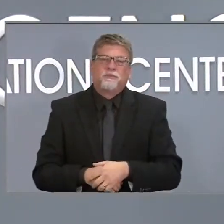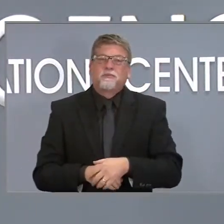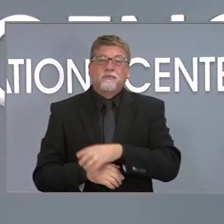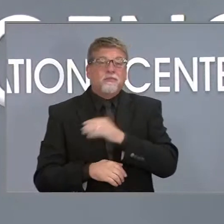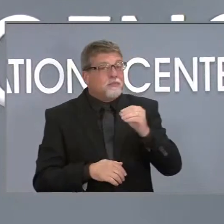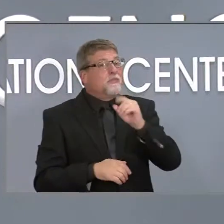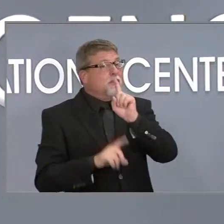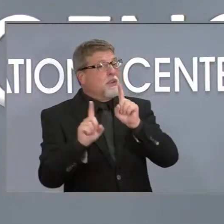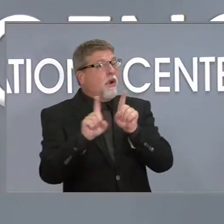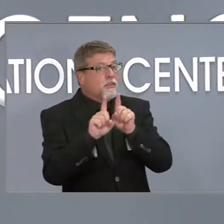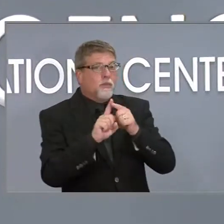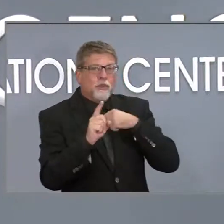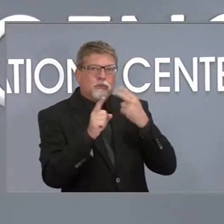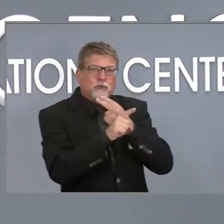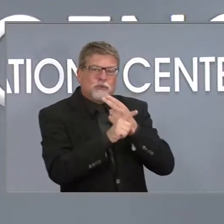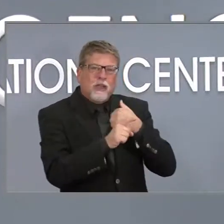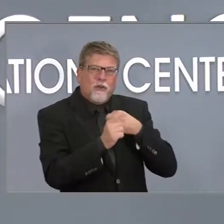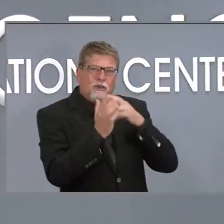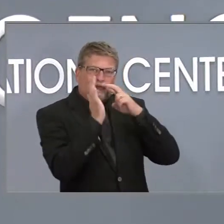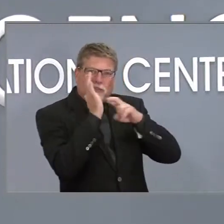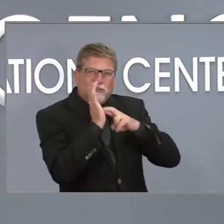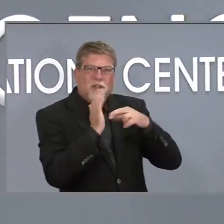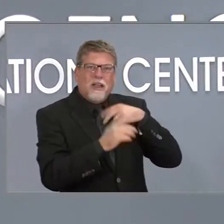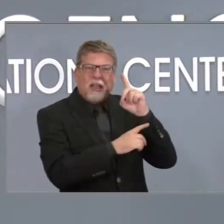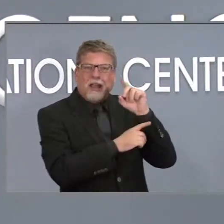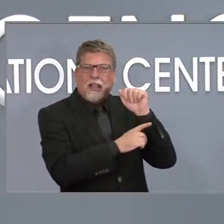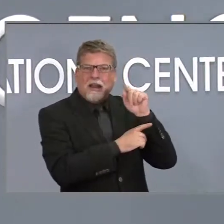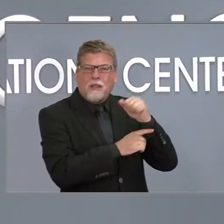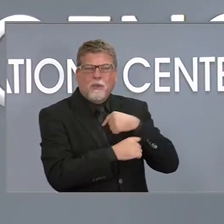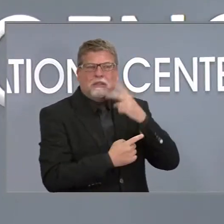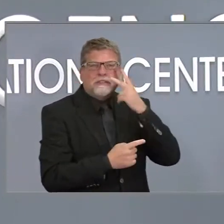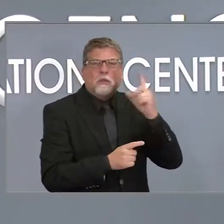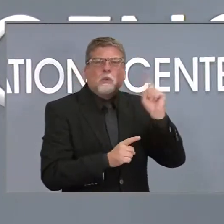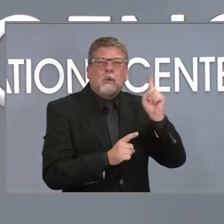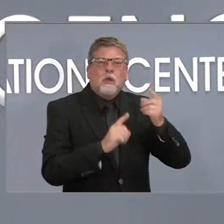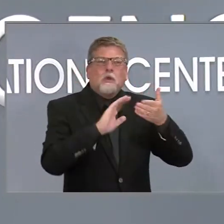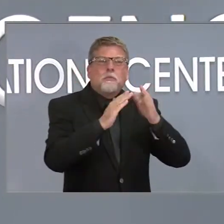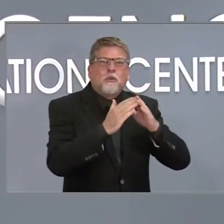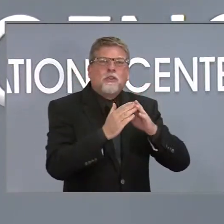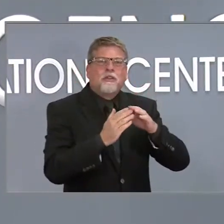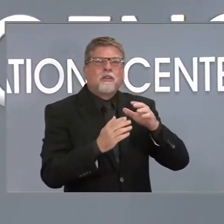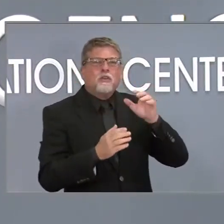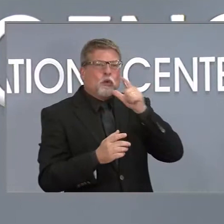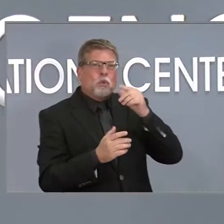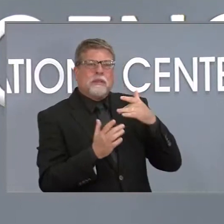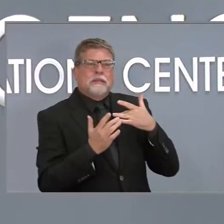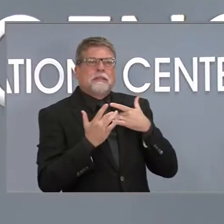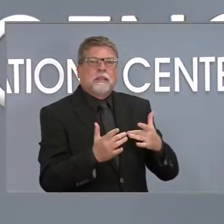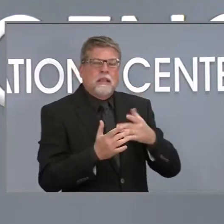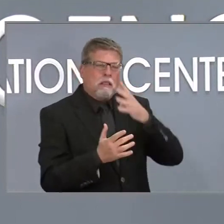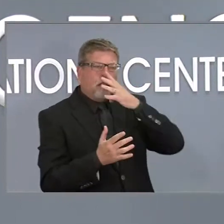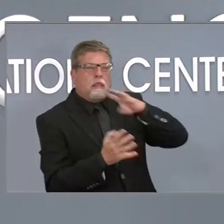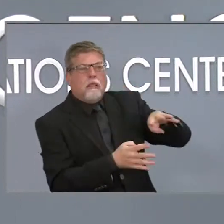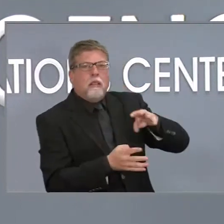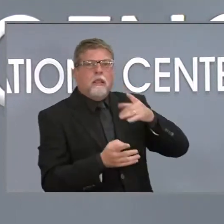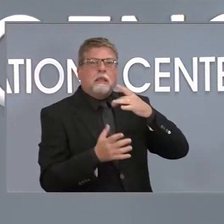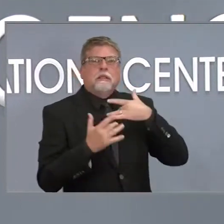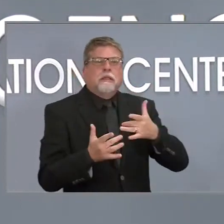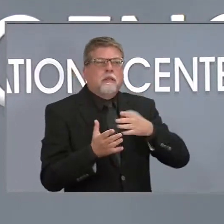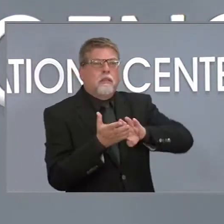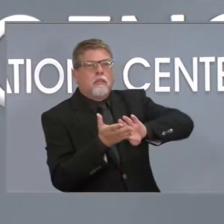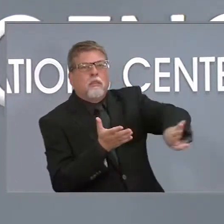data, seeing where our underserved communities are. We actually partnered in 10 places to do these